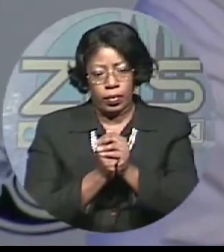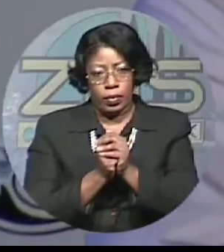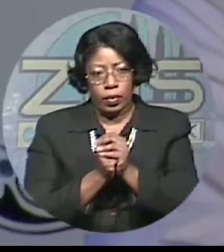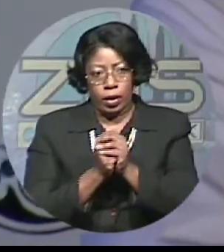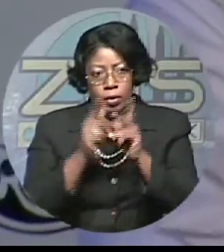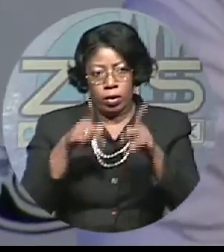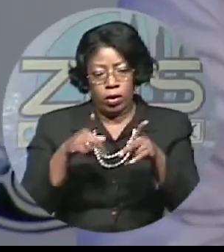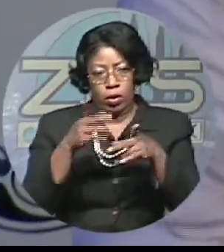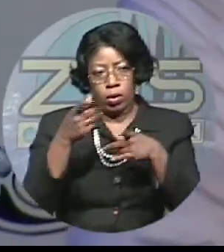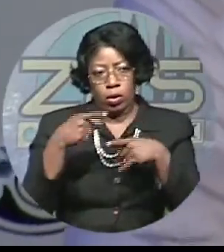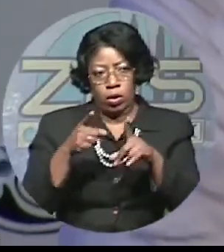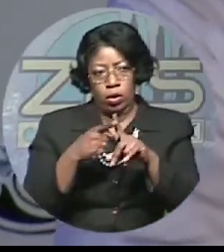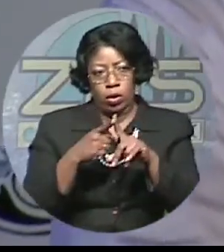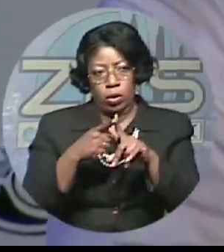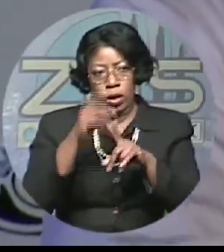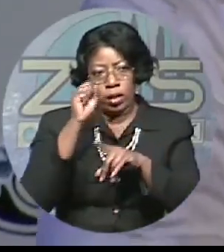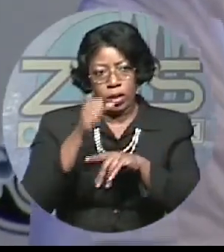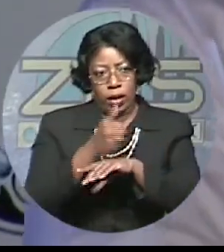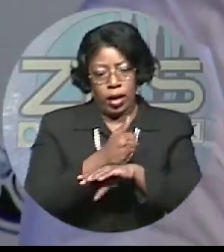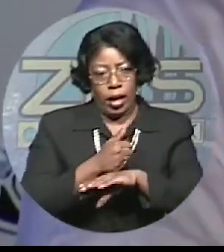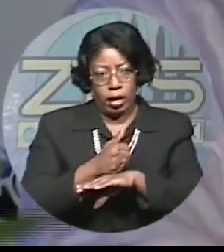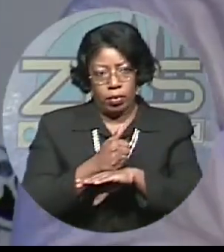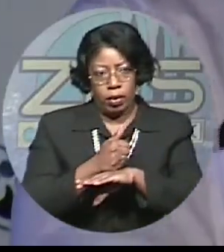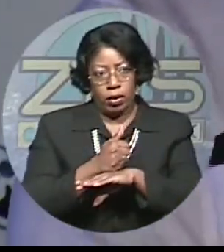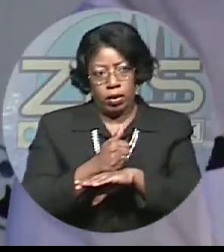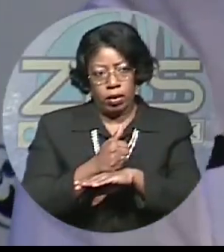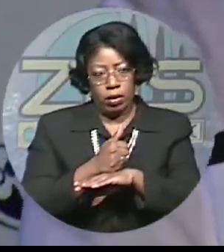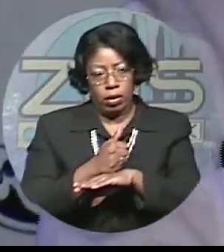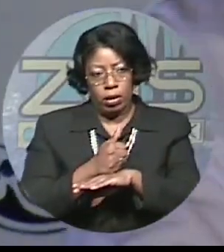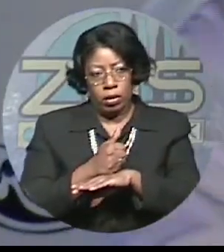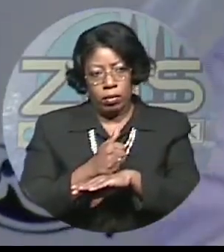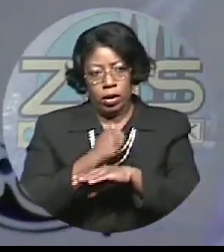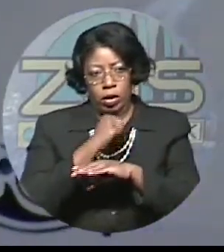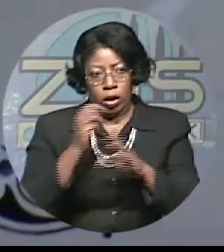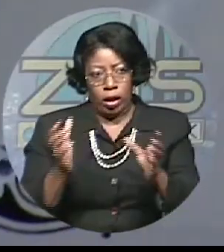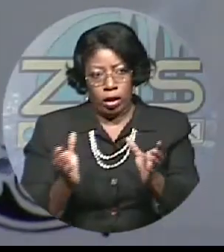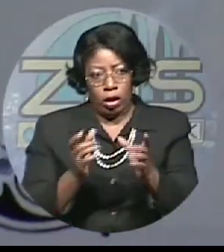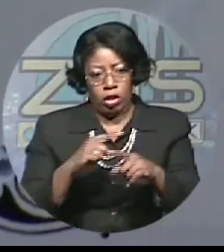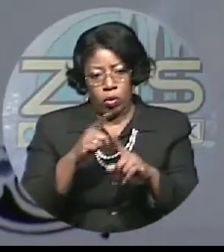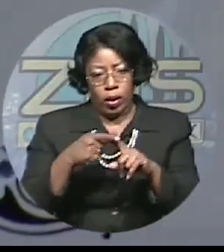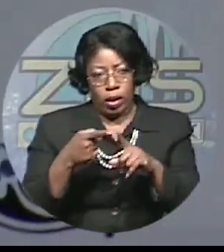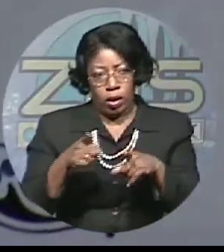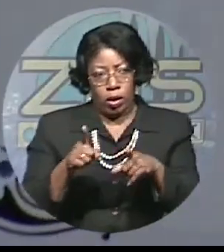discouraged, by what they found when they got on the ground.